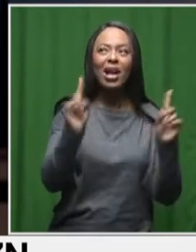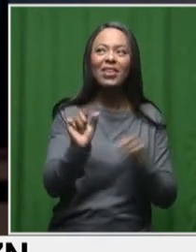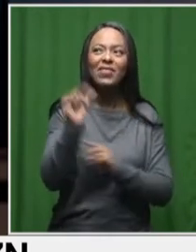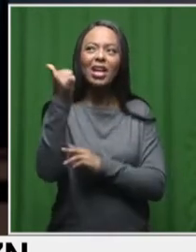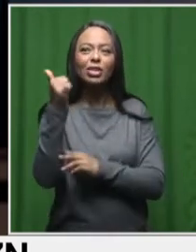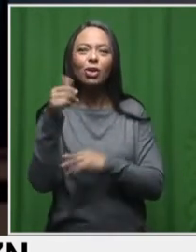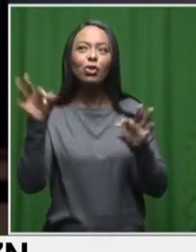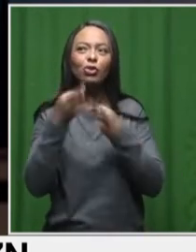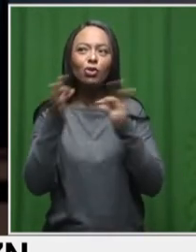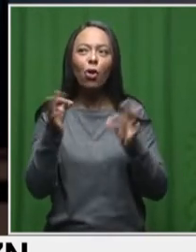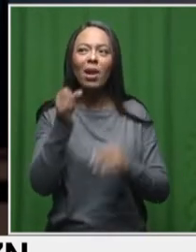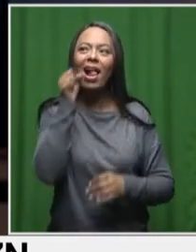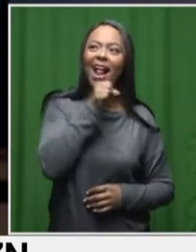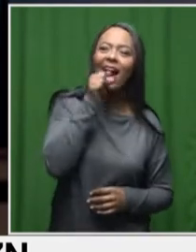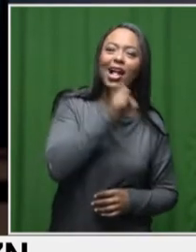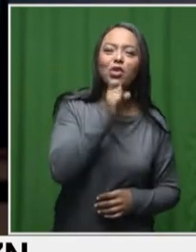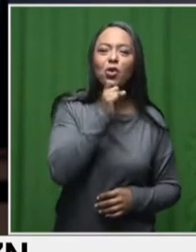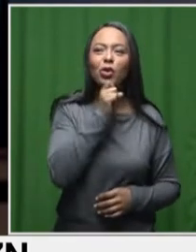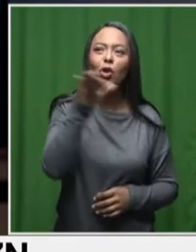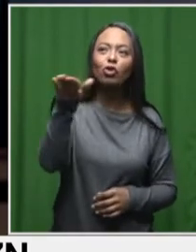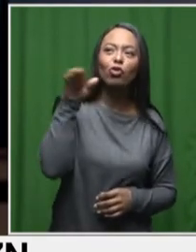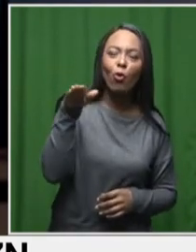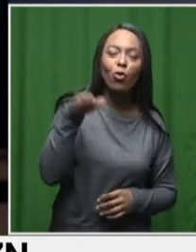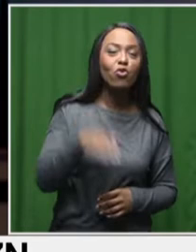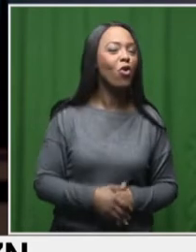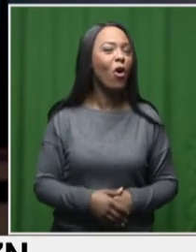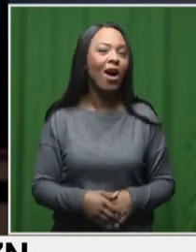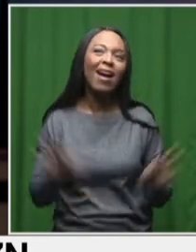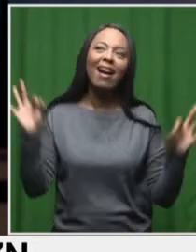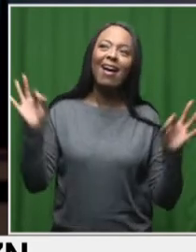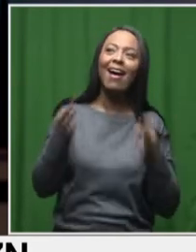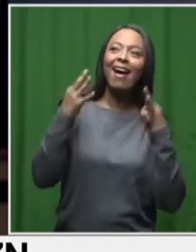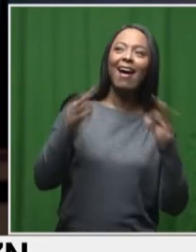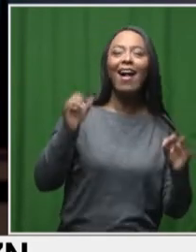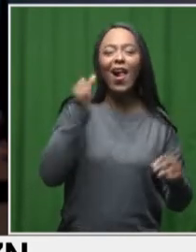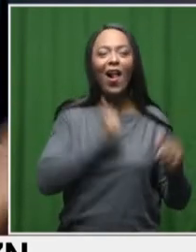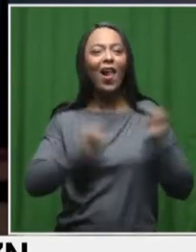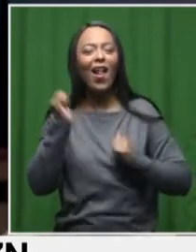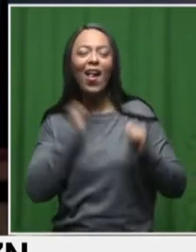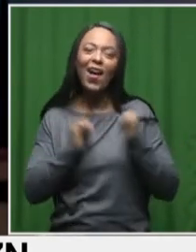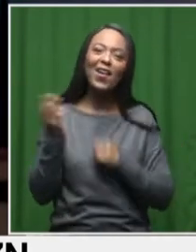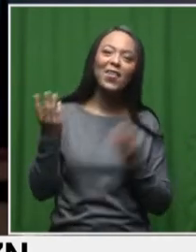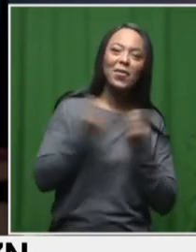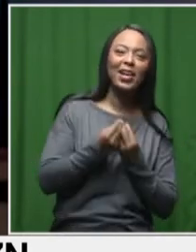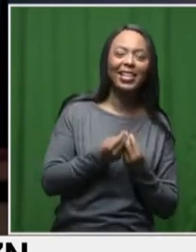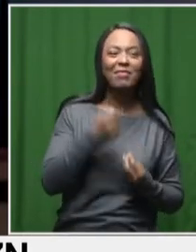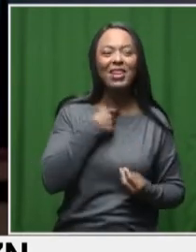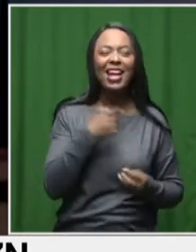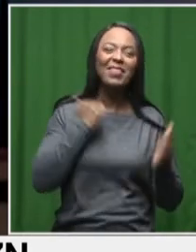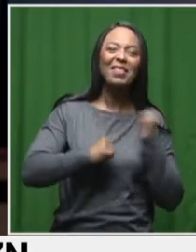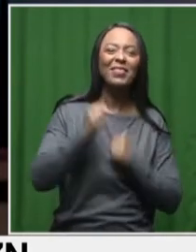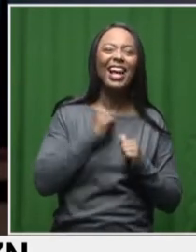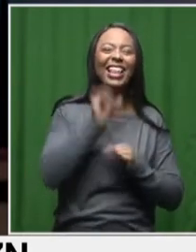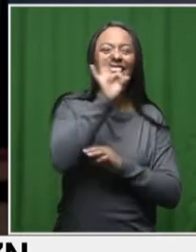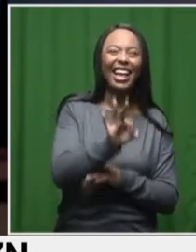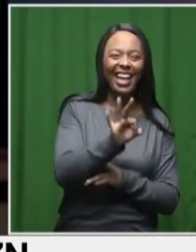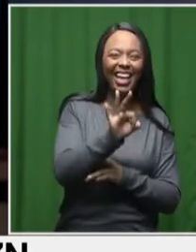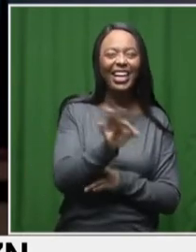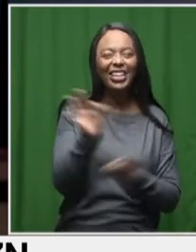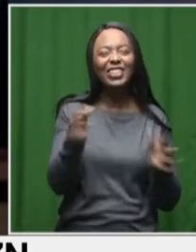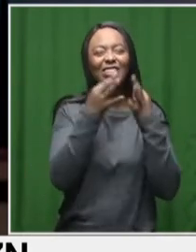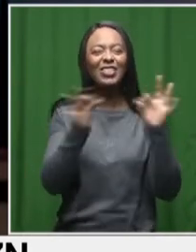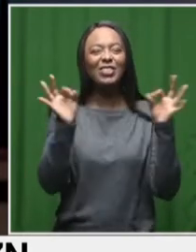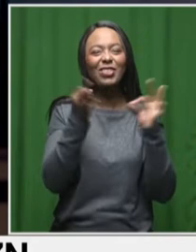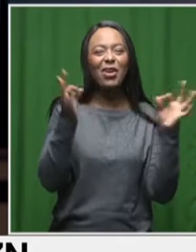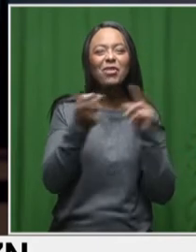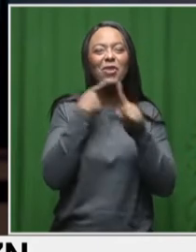Zulu, they could not stop singing with me. Yeah. I performed three songs instead of eight songs. But from that day, I